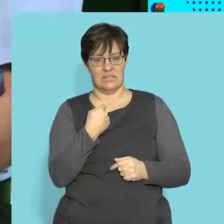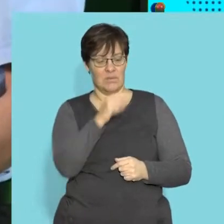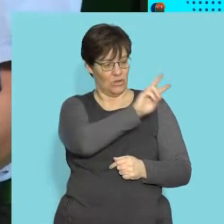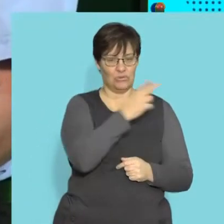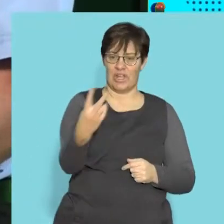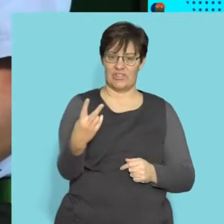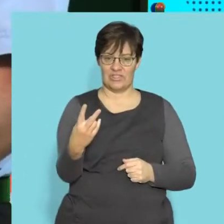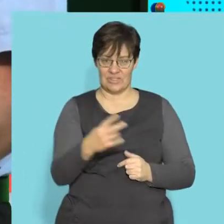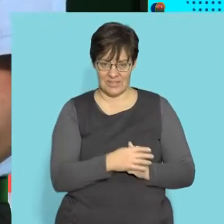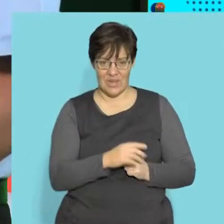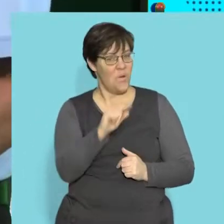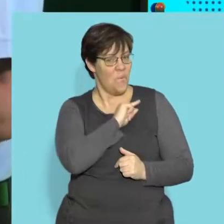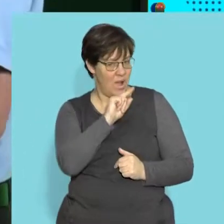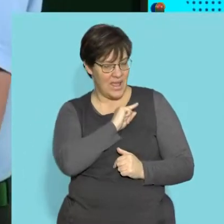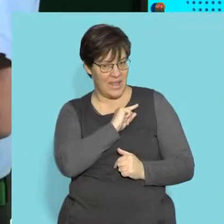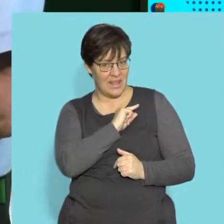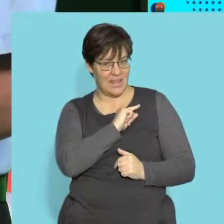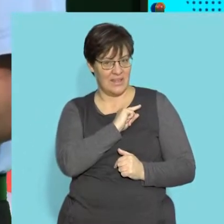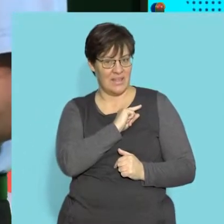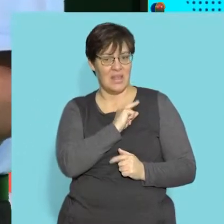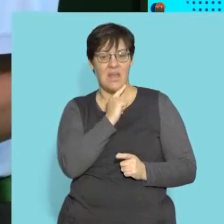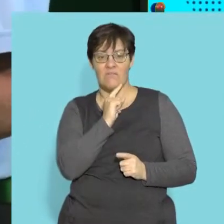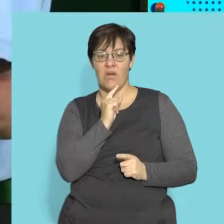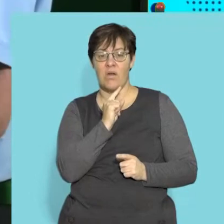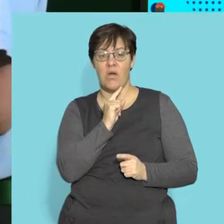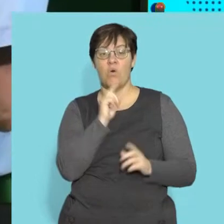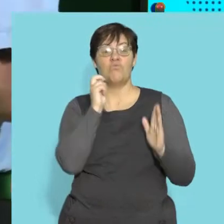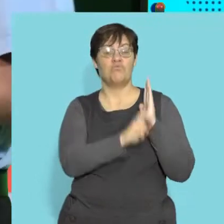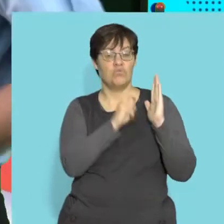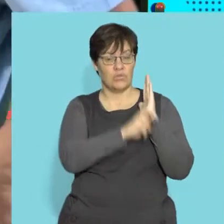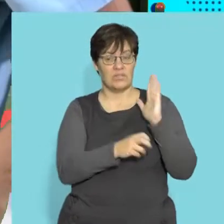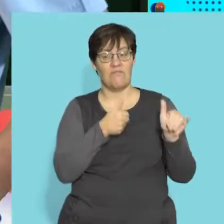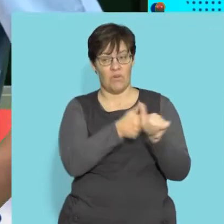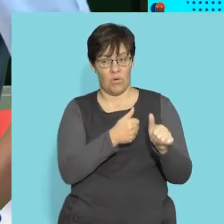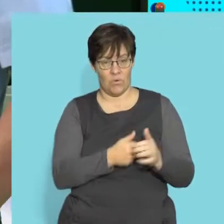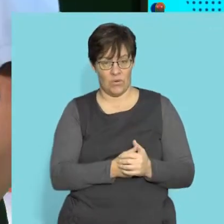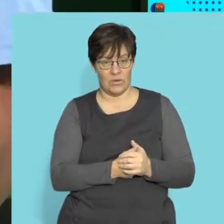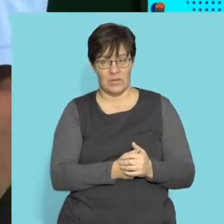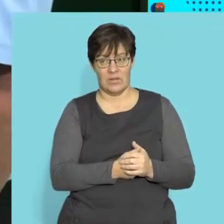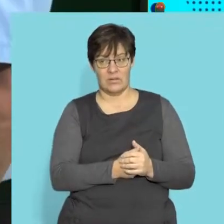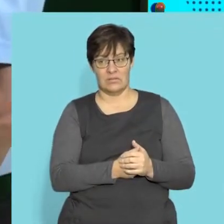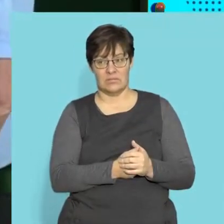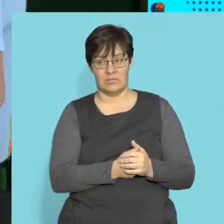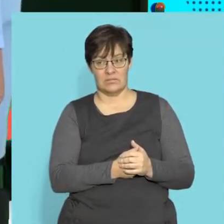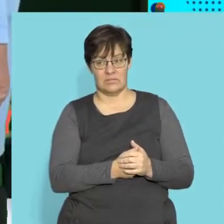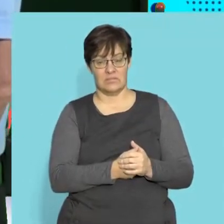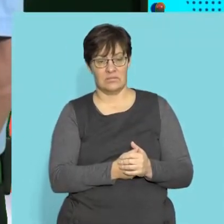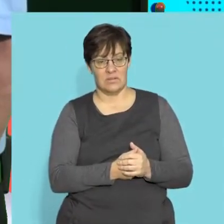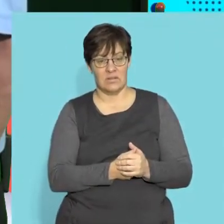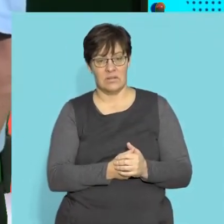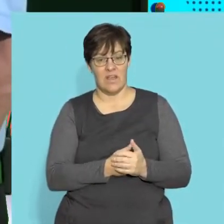out of the board. And the reason for that is that if we apply our rules, again, we